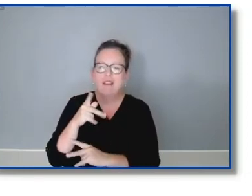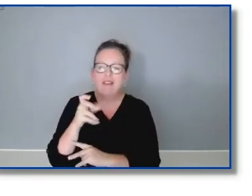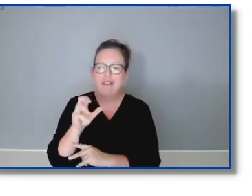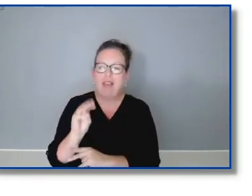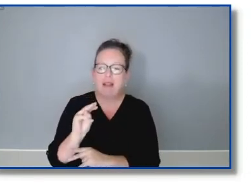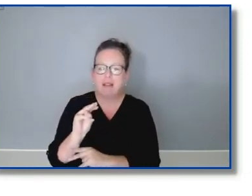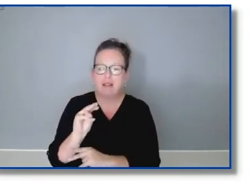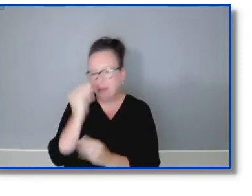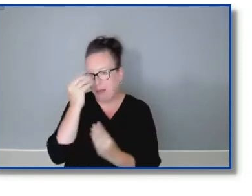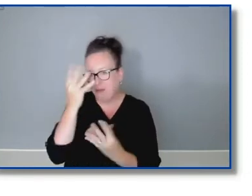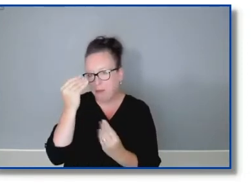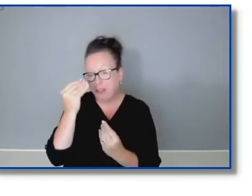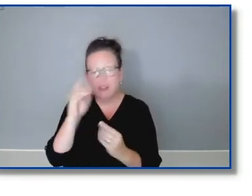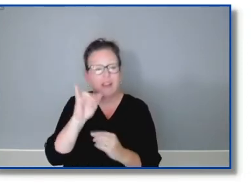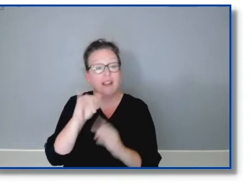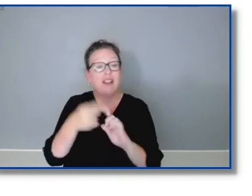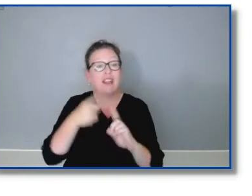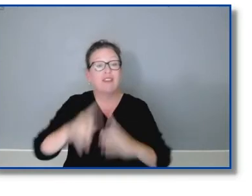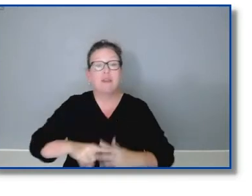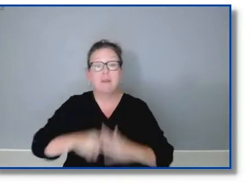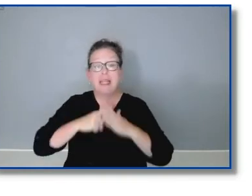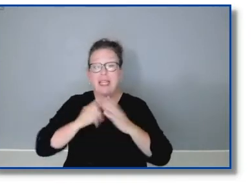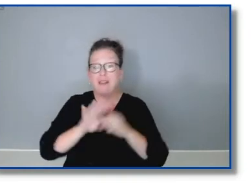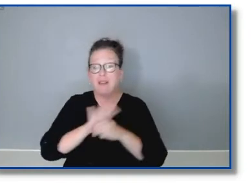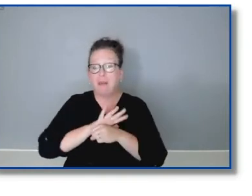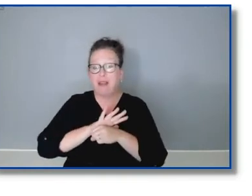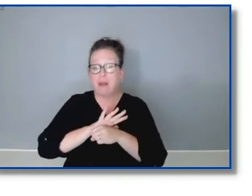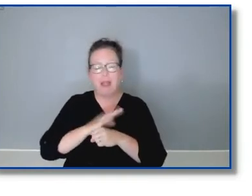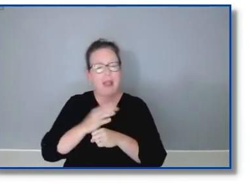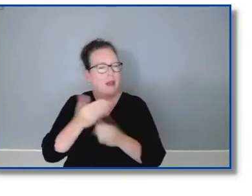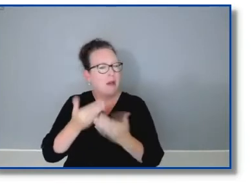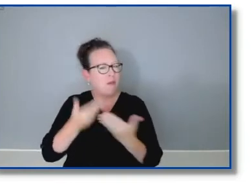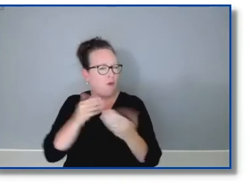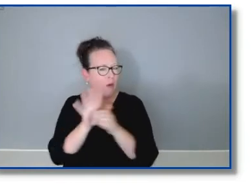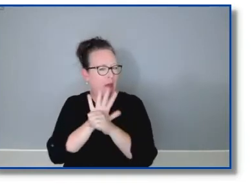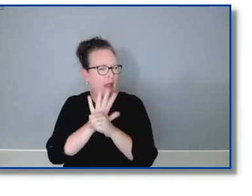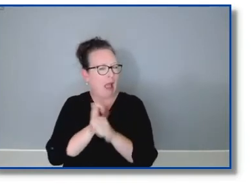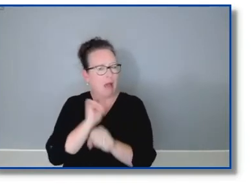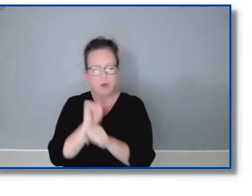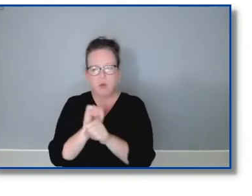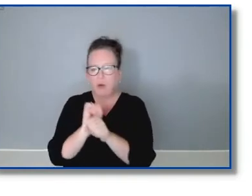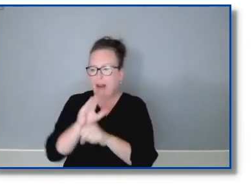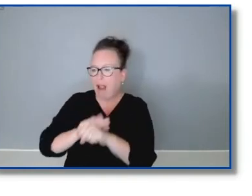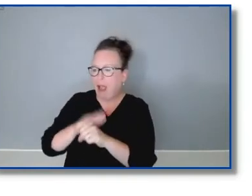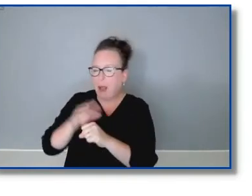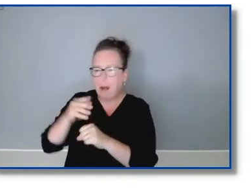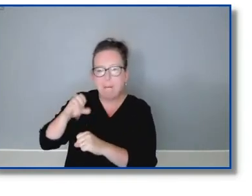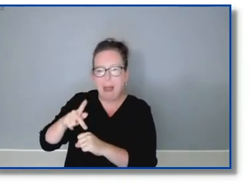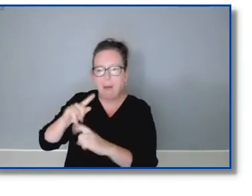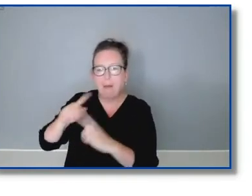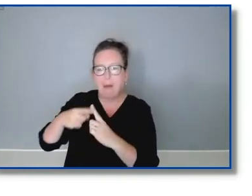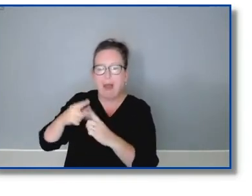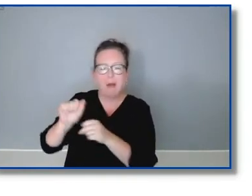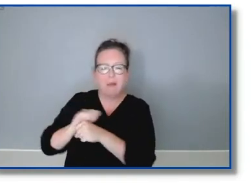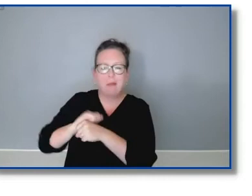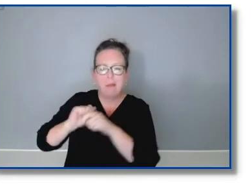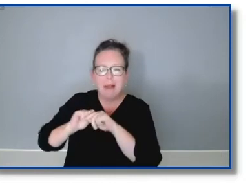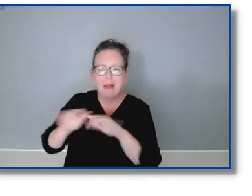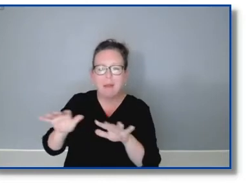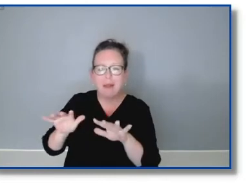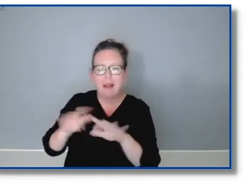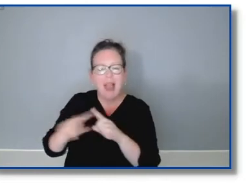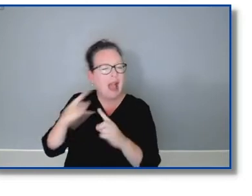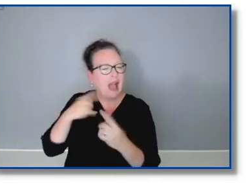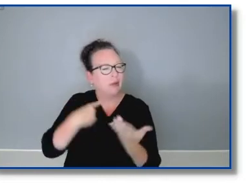happens, I was already working on a map of this phenomena because I was thinking about, I was talking earlier